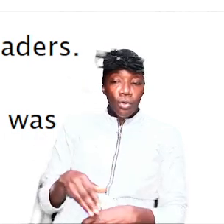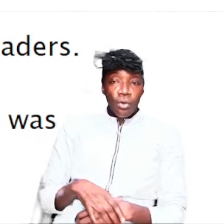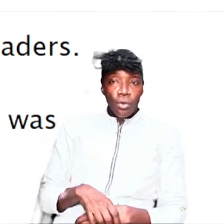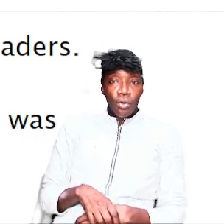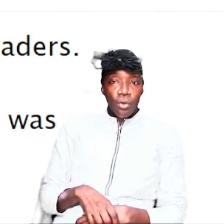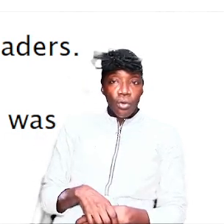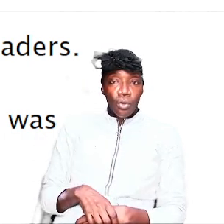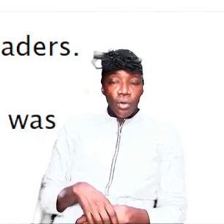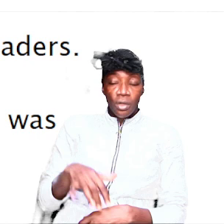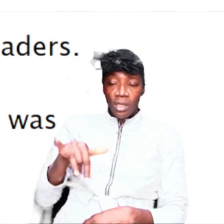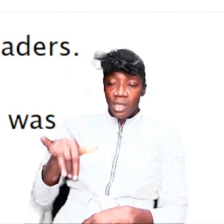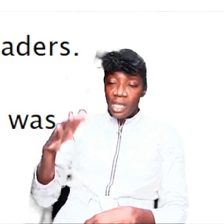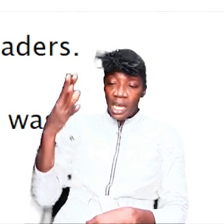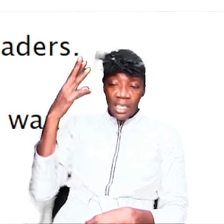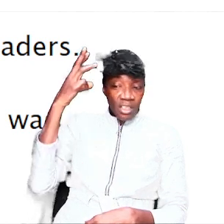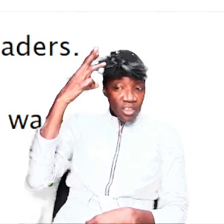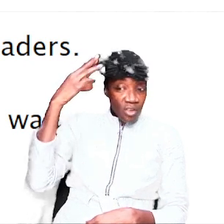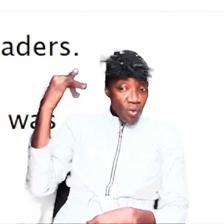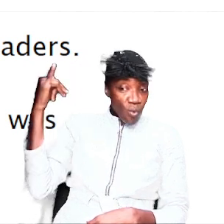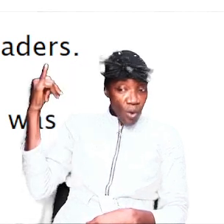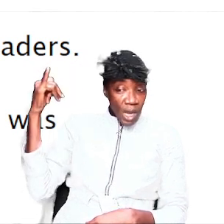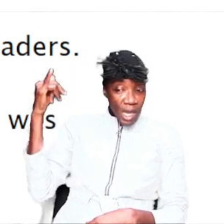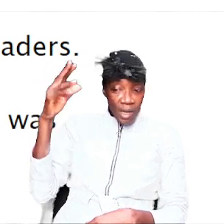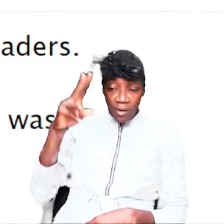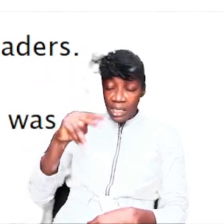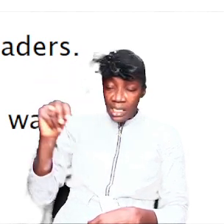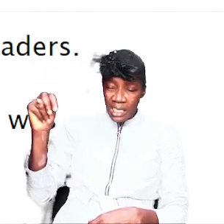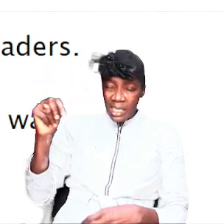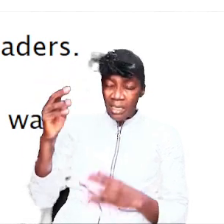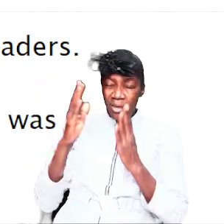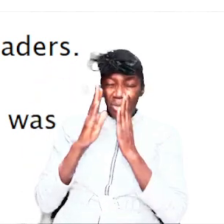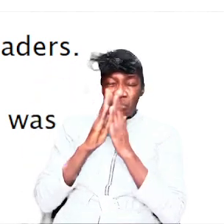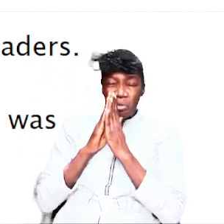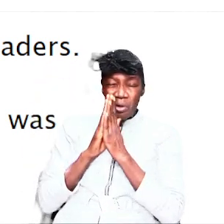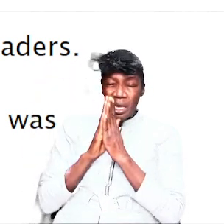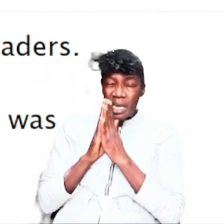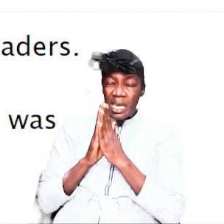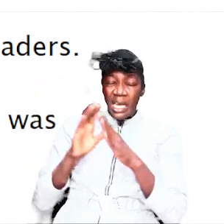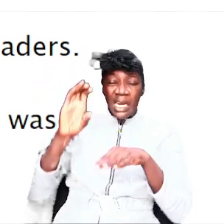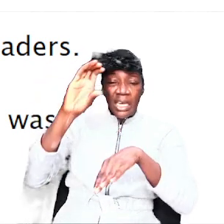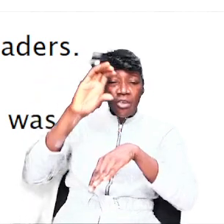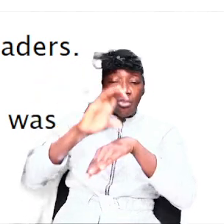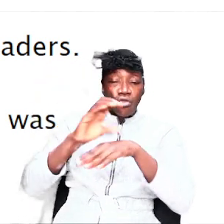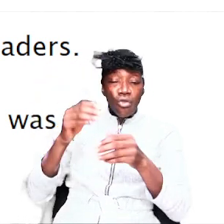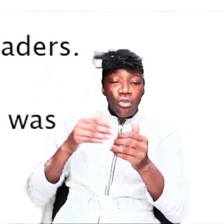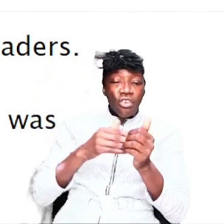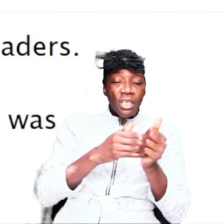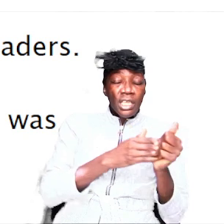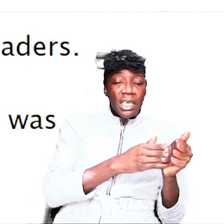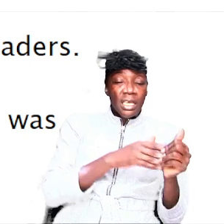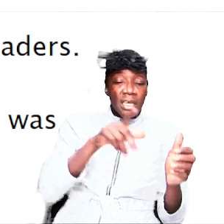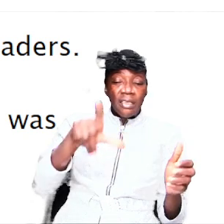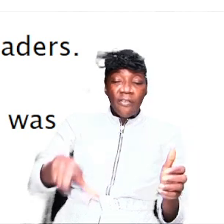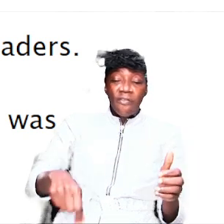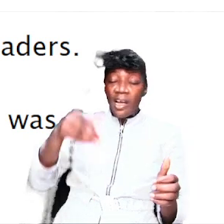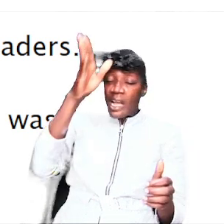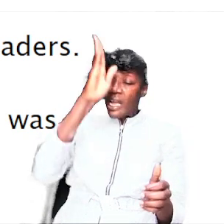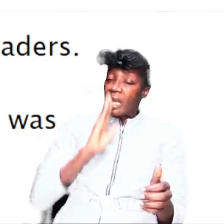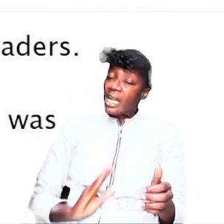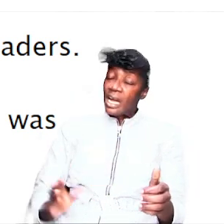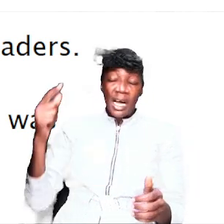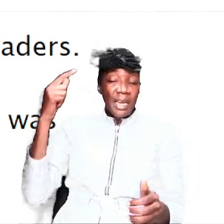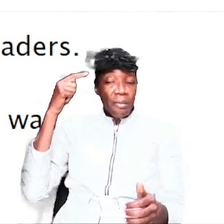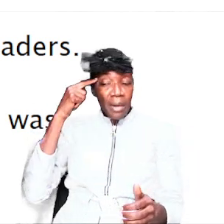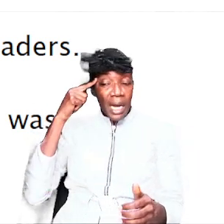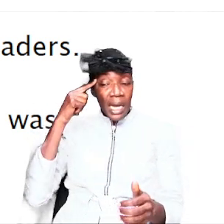This is why we need to pray that our church leaders find the mind of the Lord and follow the leading